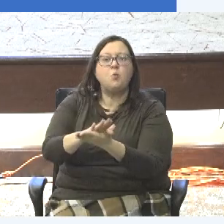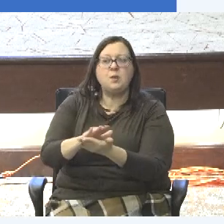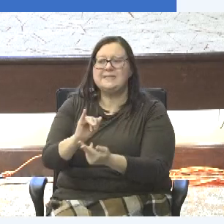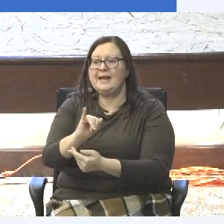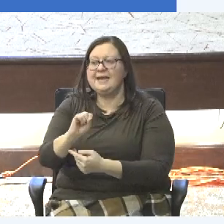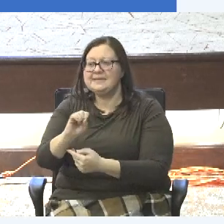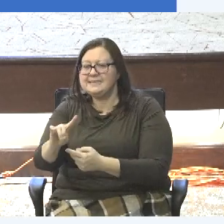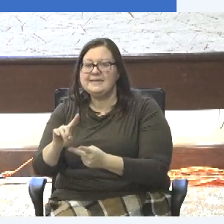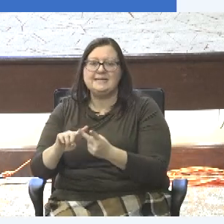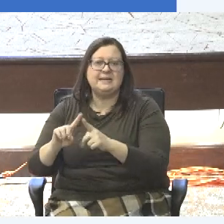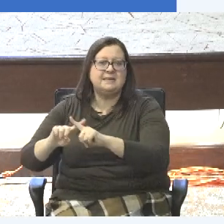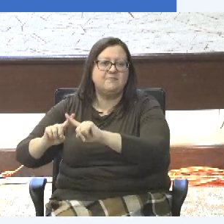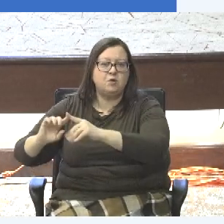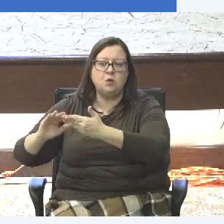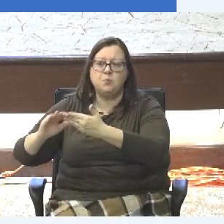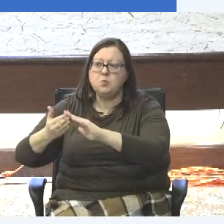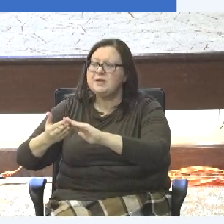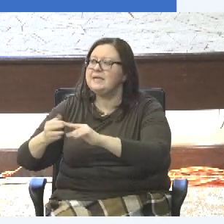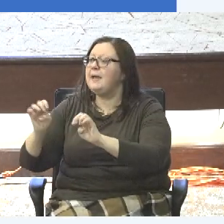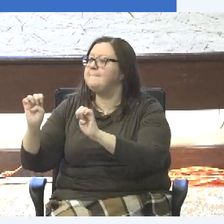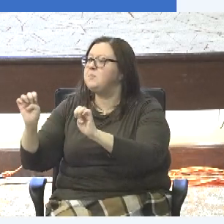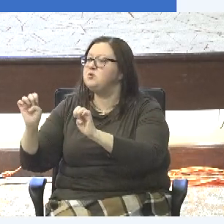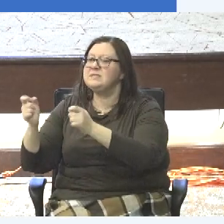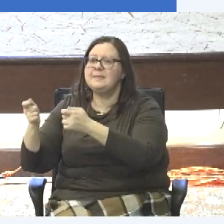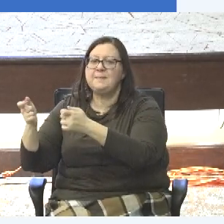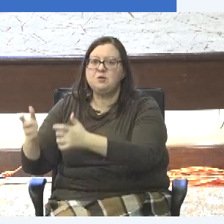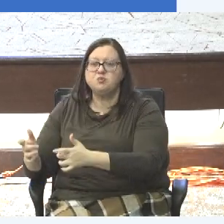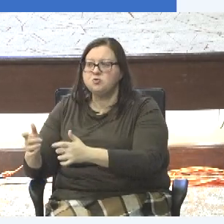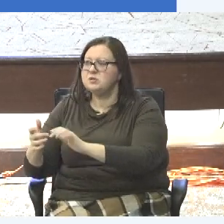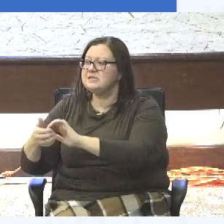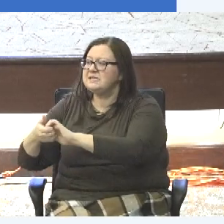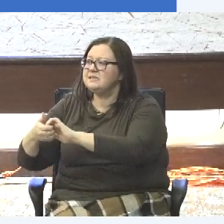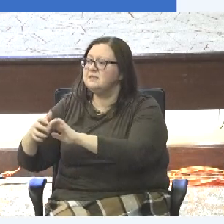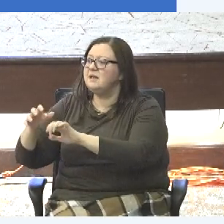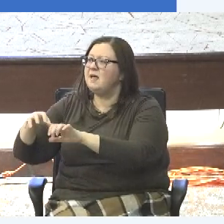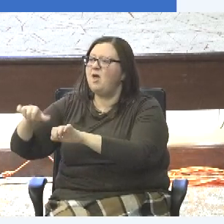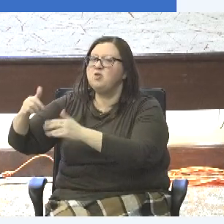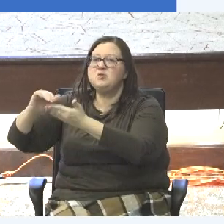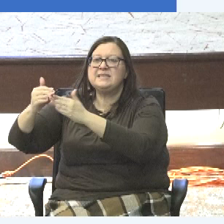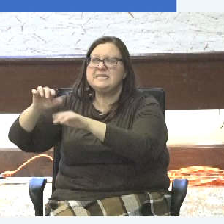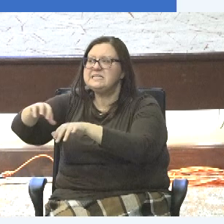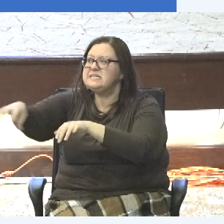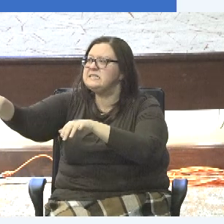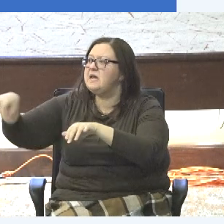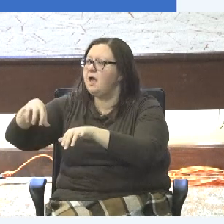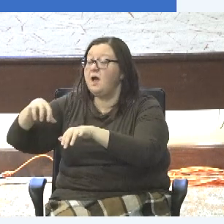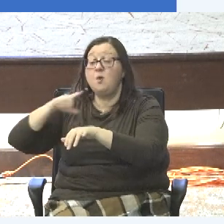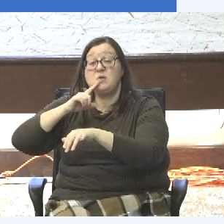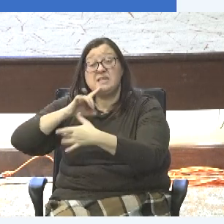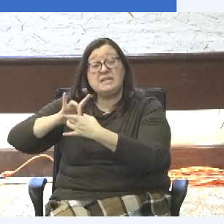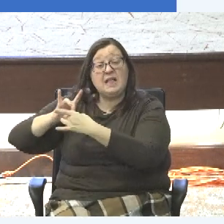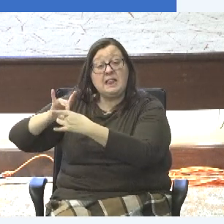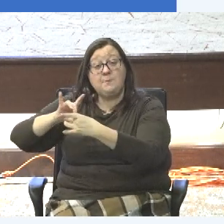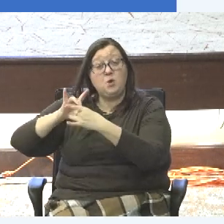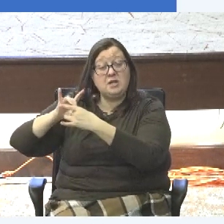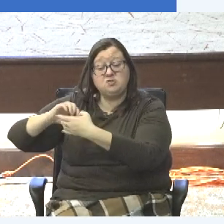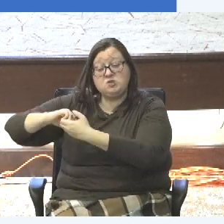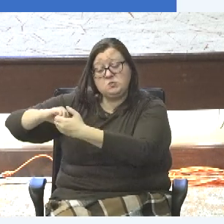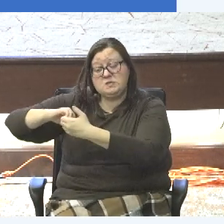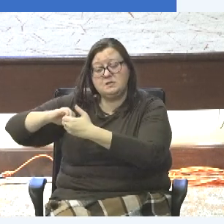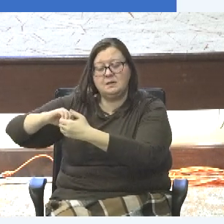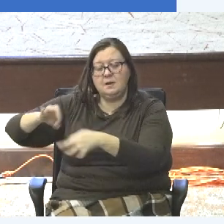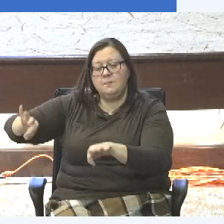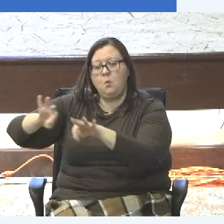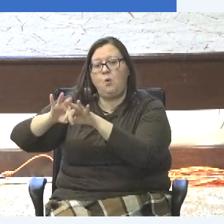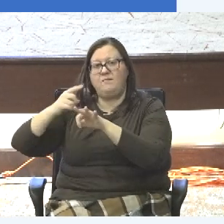communities around us, other emergency managers, and that's key because really in this world, communication, collaboration, coordination is